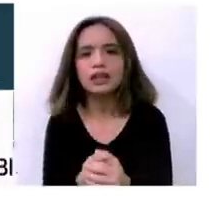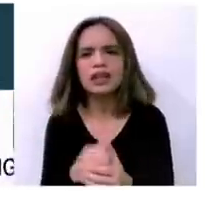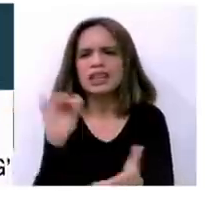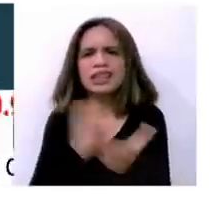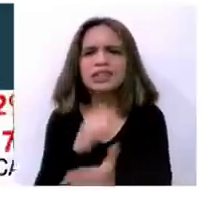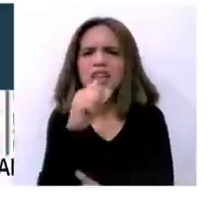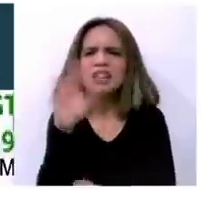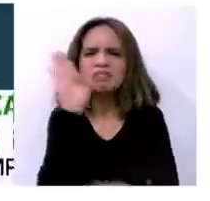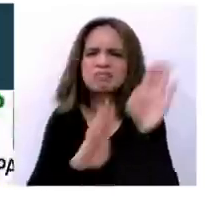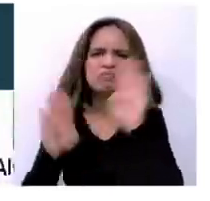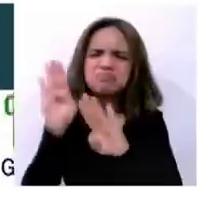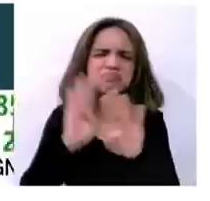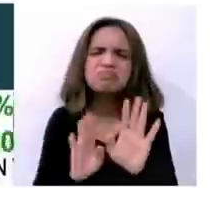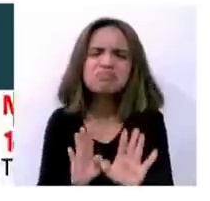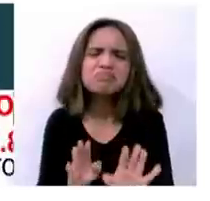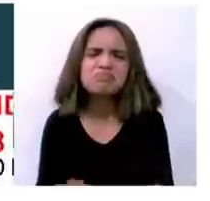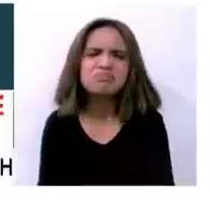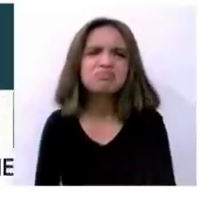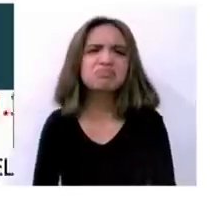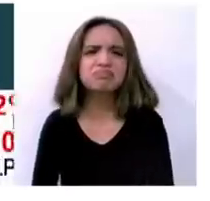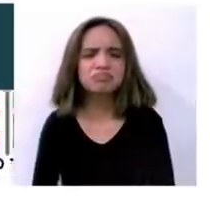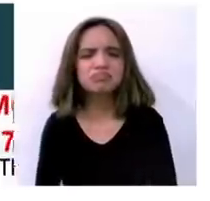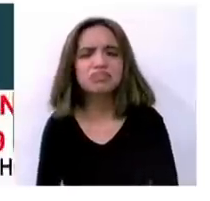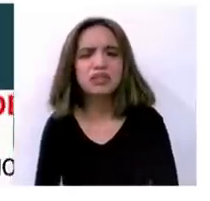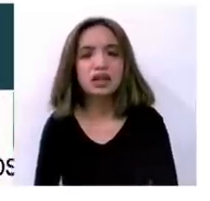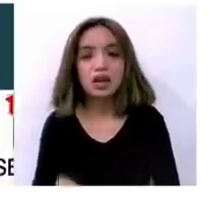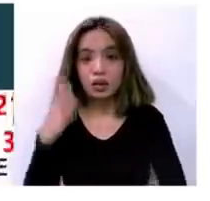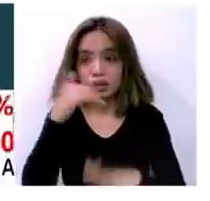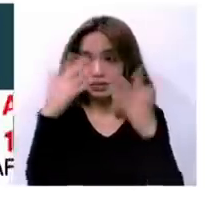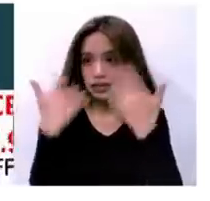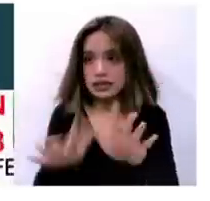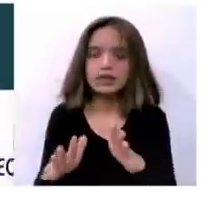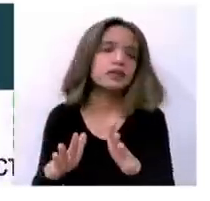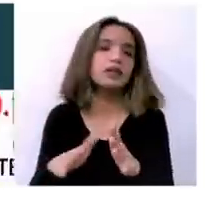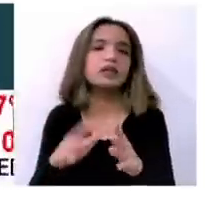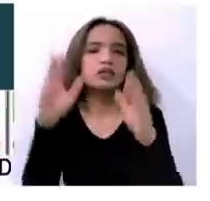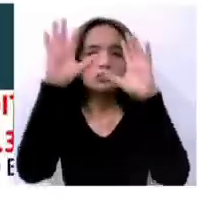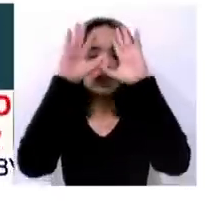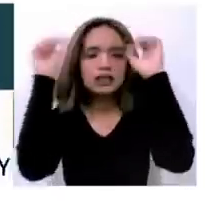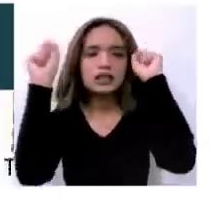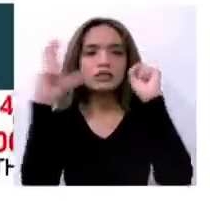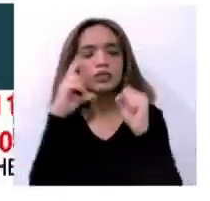problem. No? Mm-hmm. After all, he was appointed by President Duterte, and